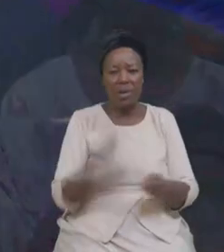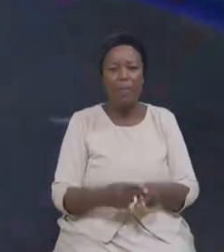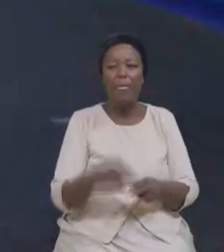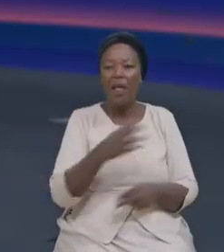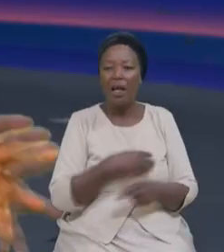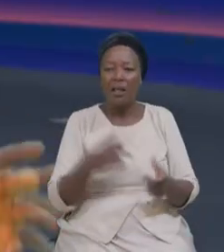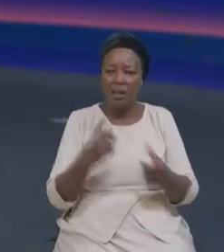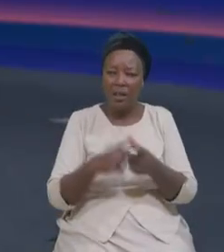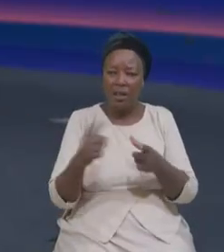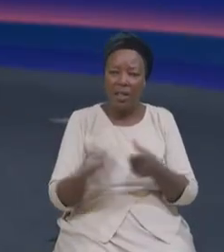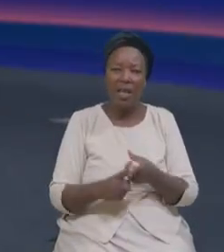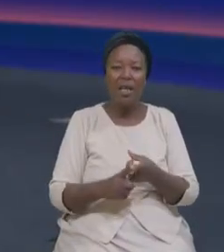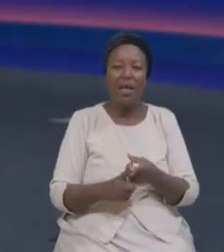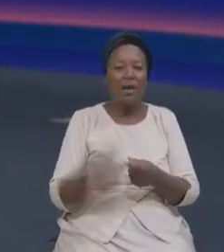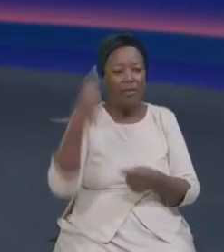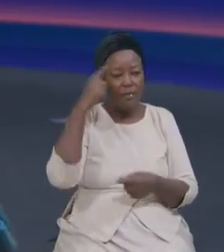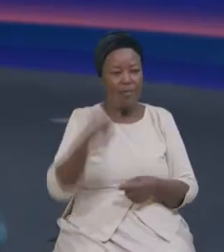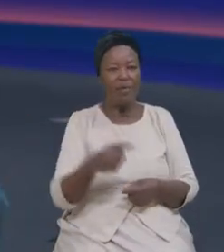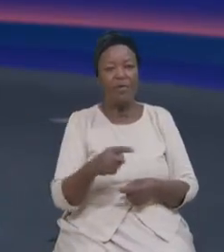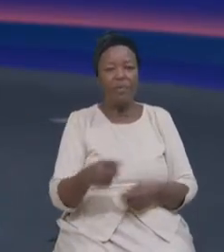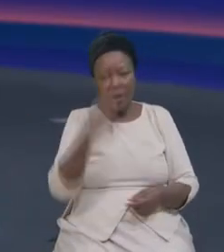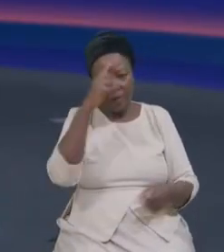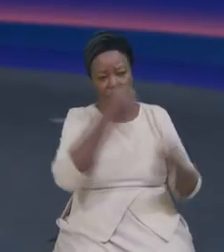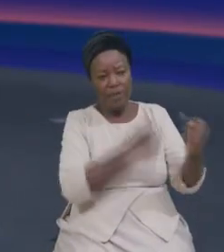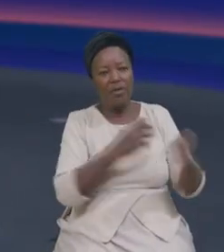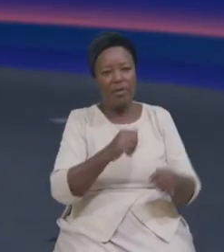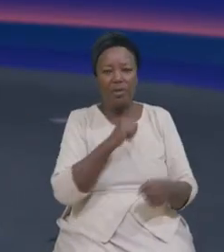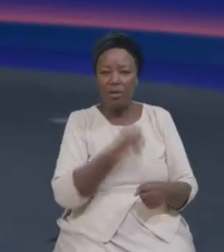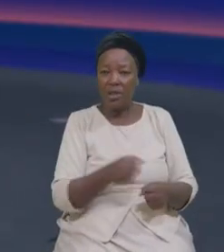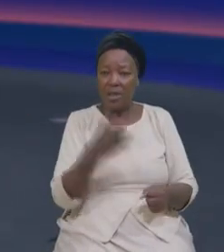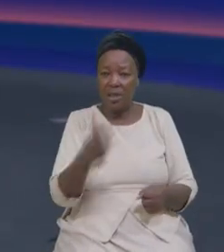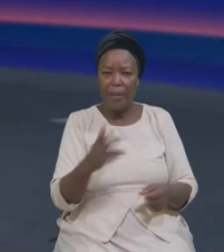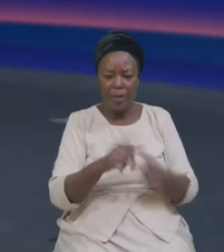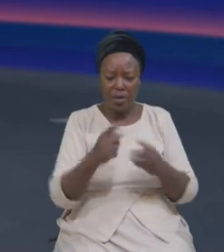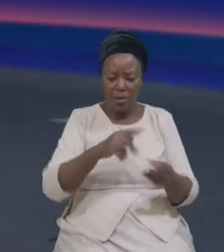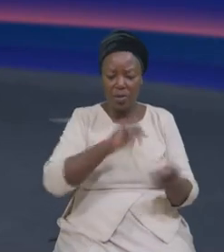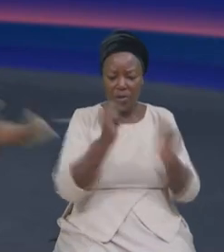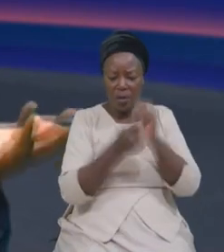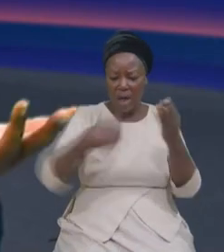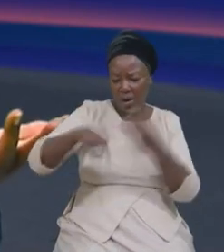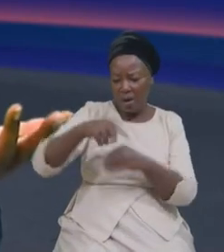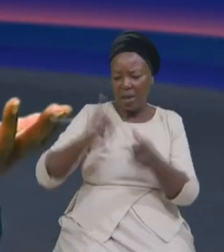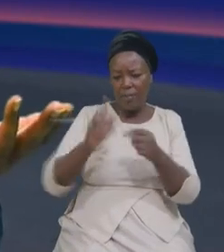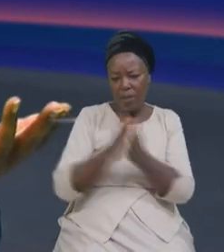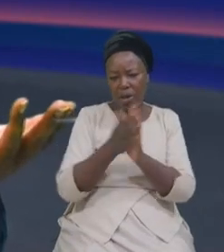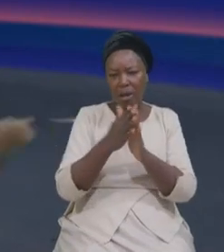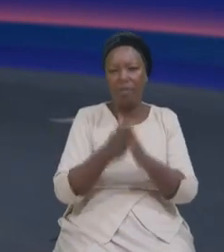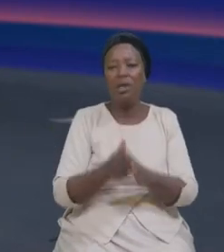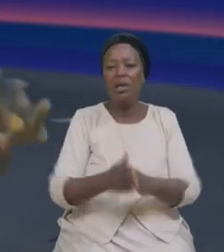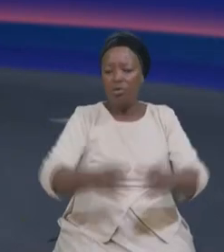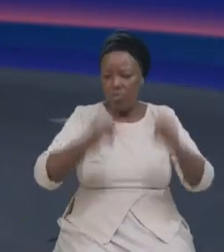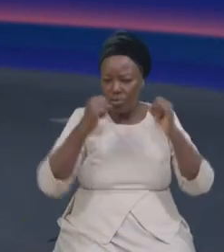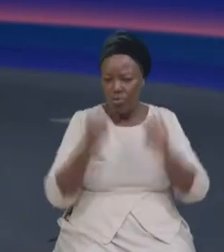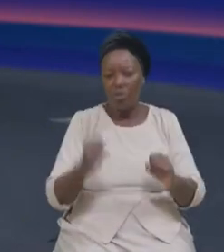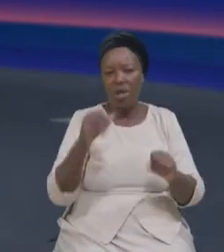Ishmael live, the faith was not strong then, but then he turned around and he had strong faith. Maybe in the past, your